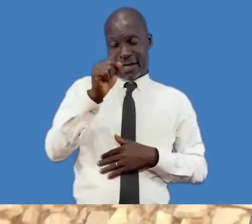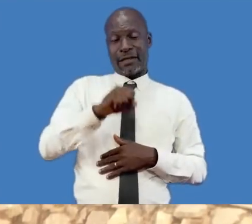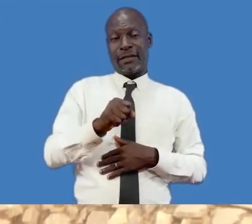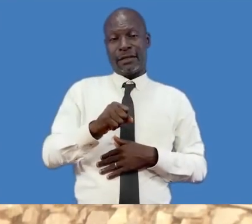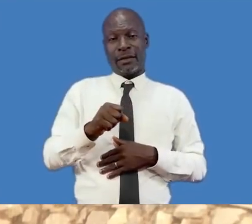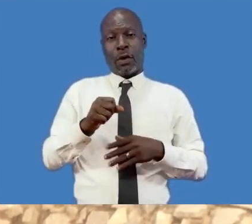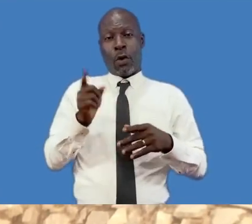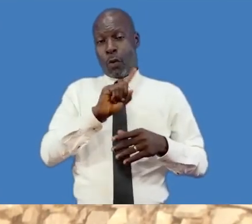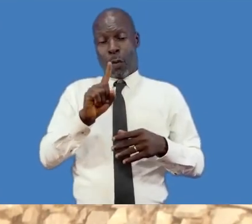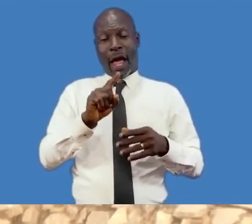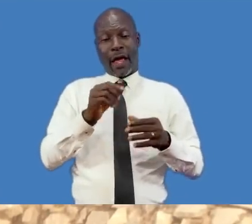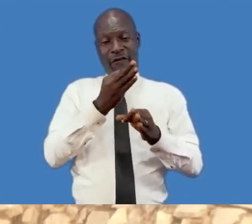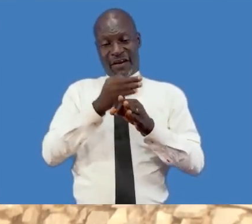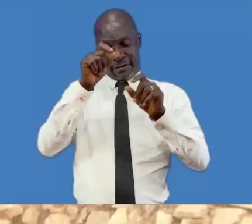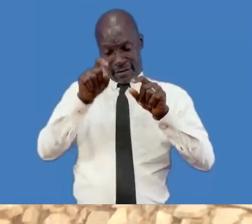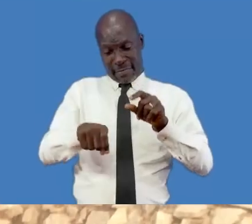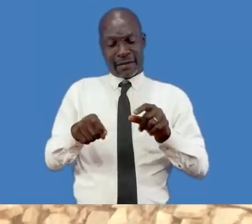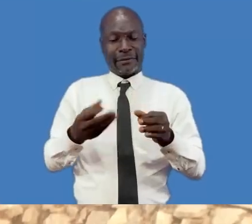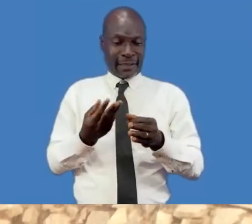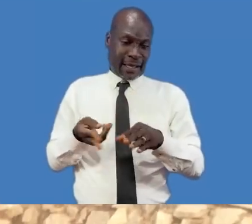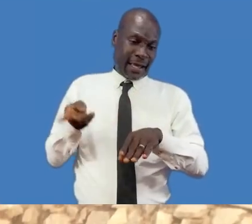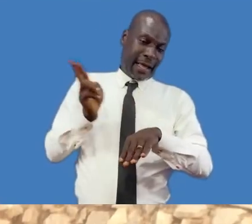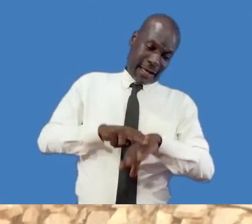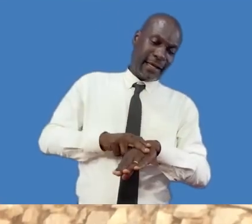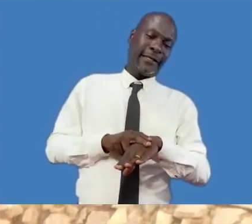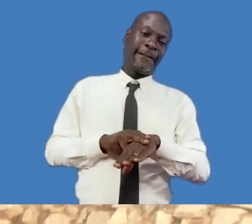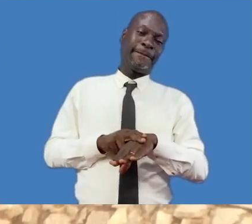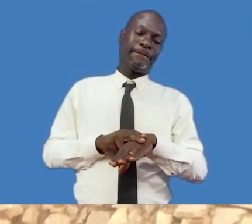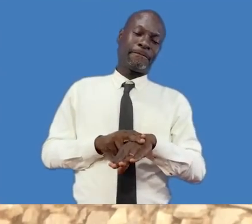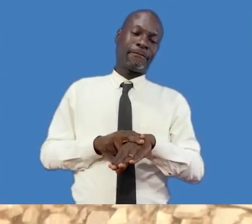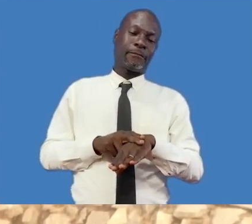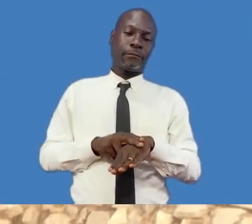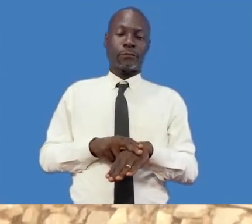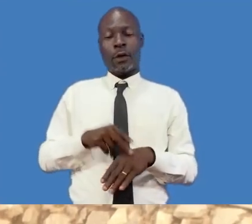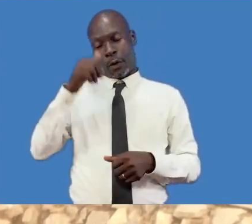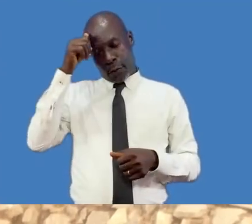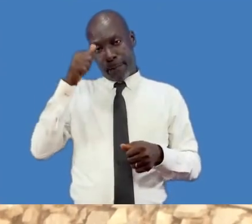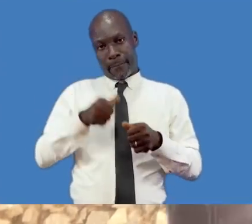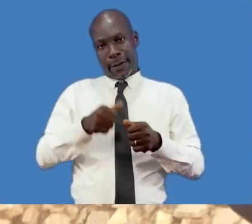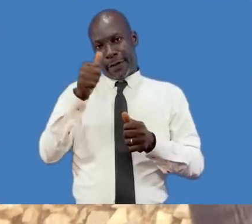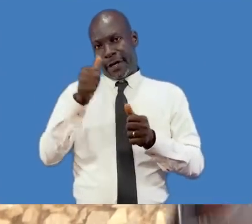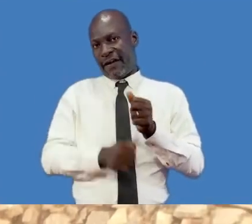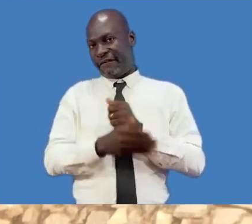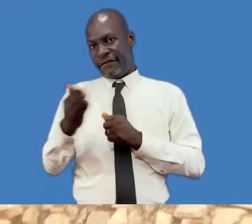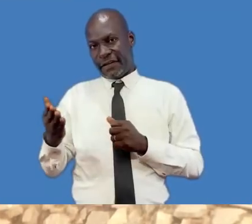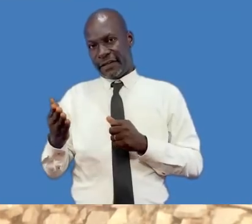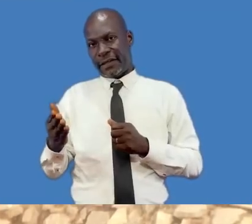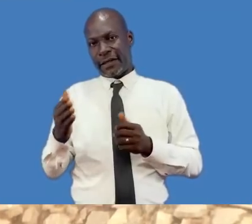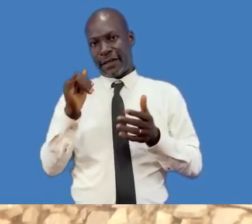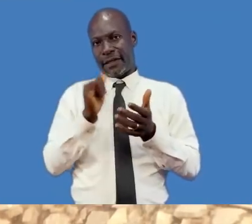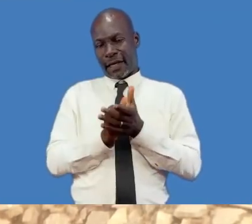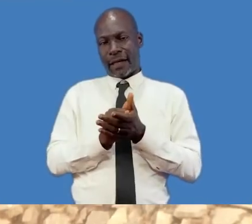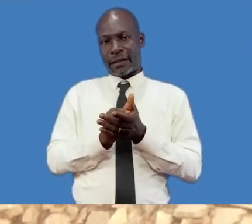anyini akoduru gidie anyini faith grows na kai se ade bia ra e grow bia nso no it